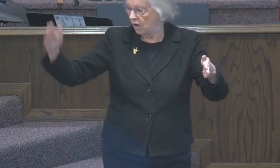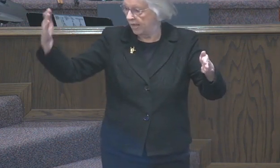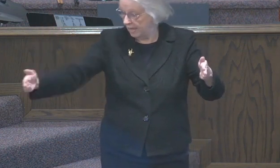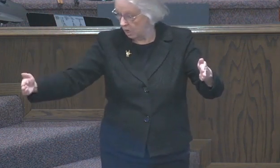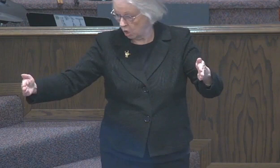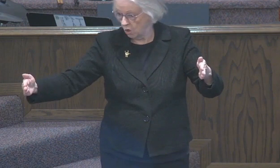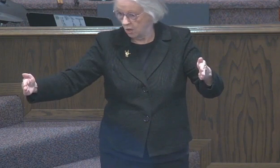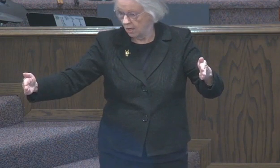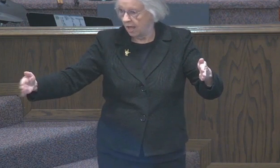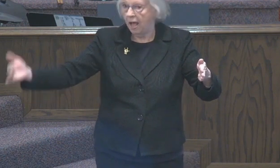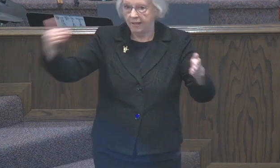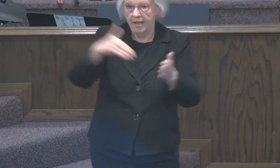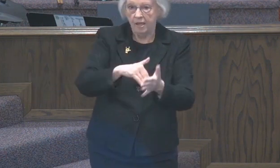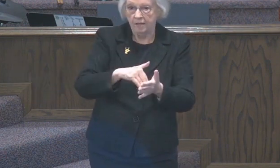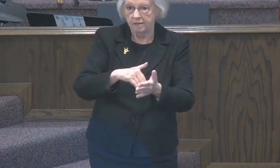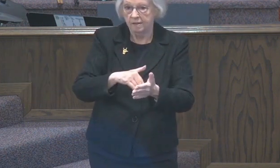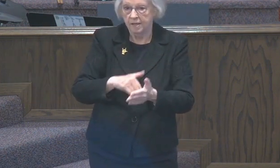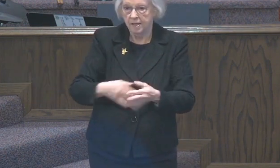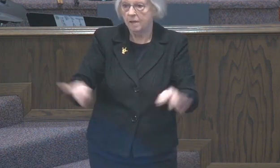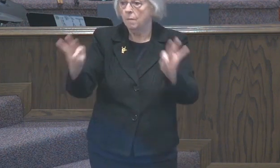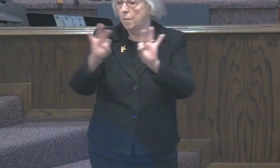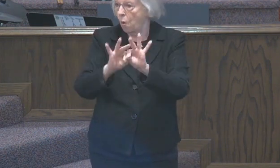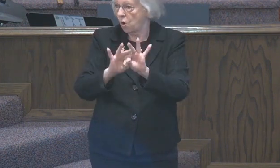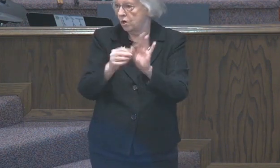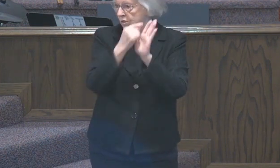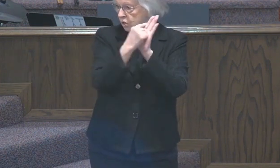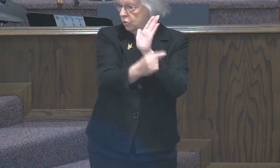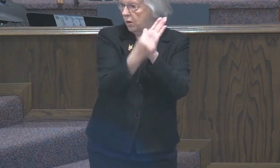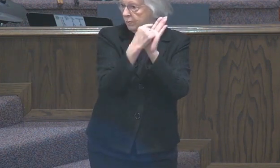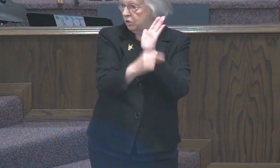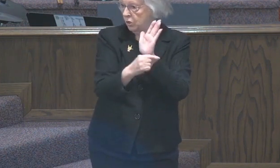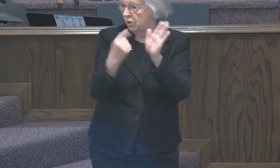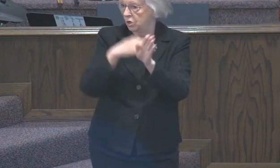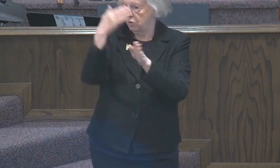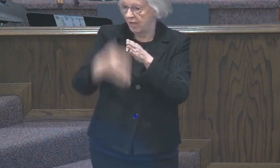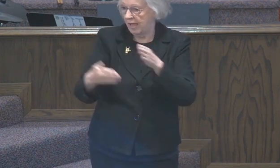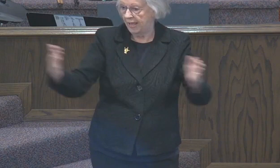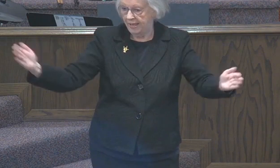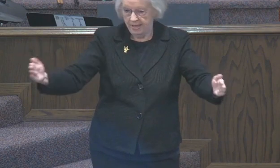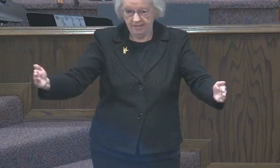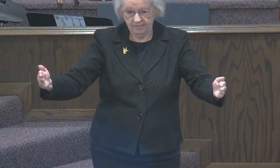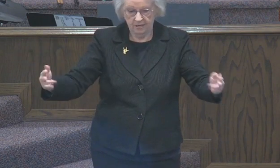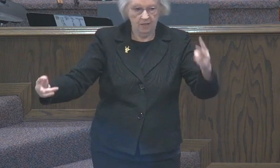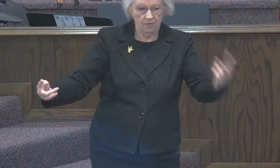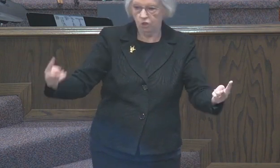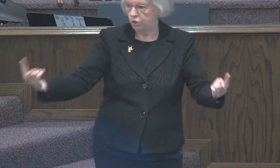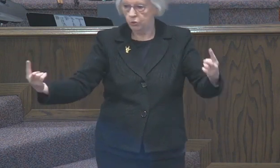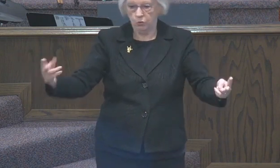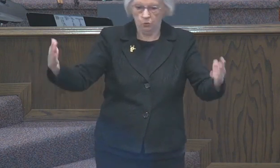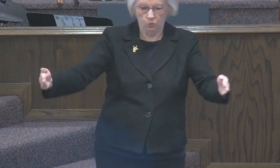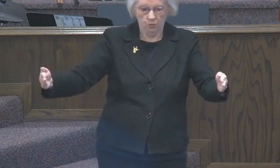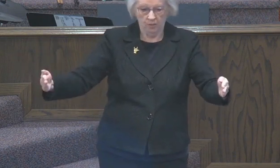a behavioral statement. Normally, it's the doctrinal statement at the beginning and the behavioral statement at the end, and